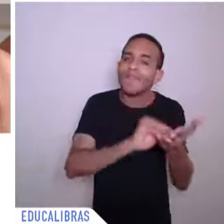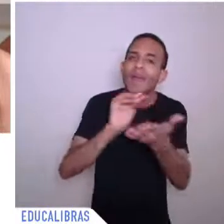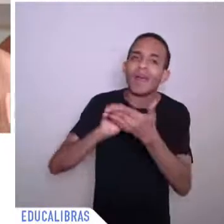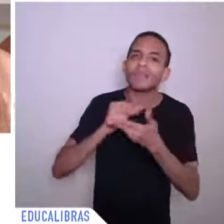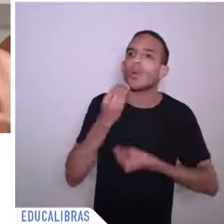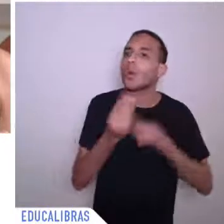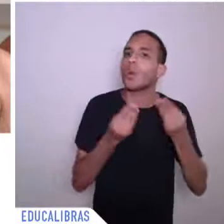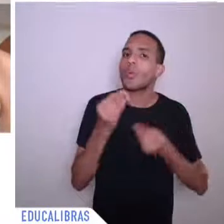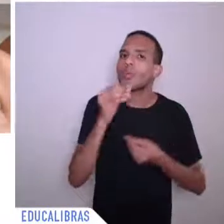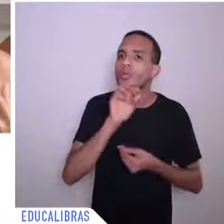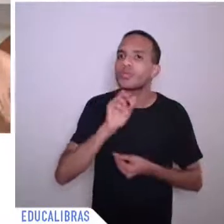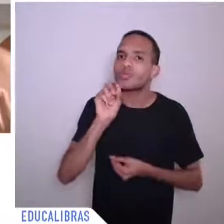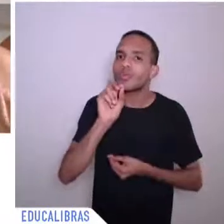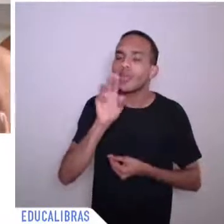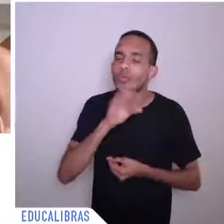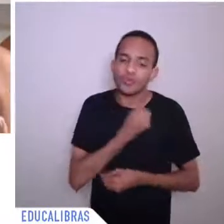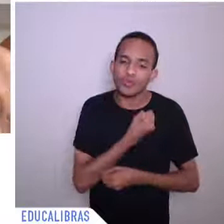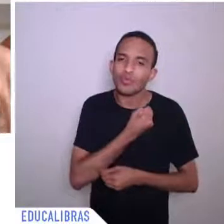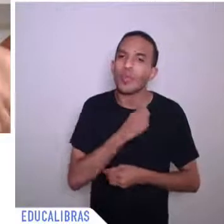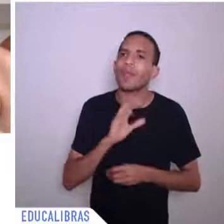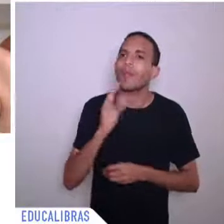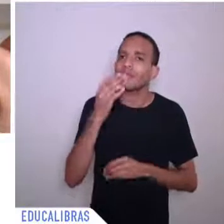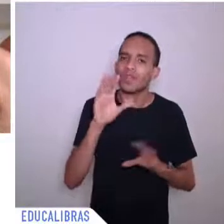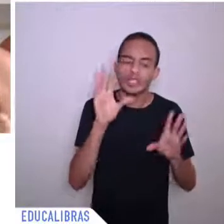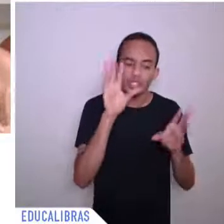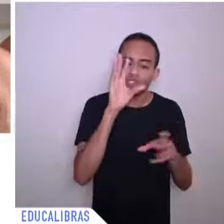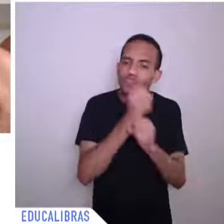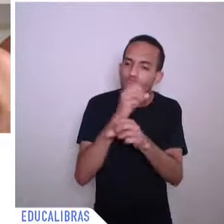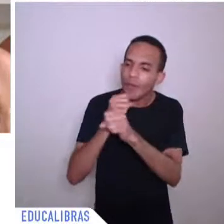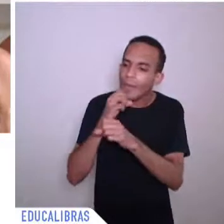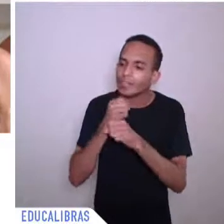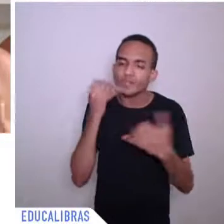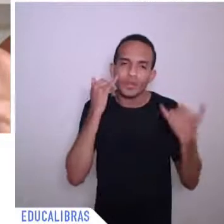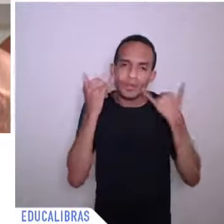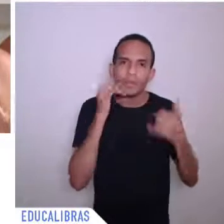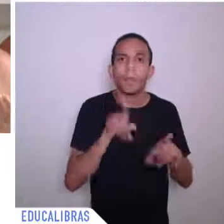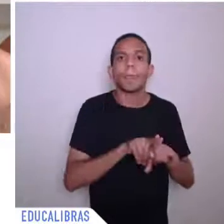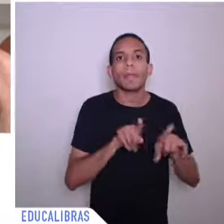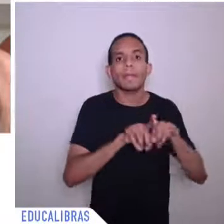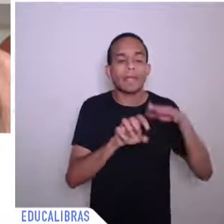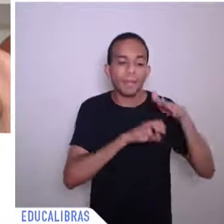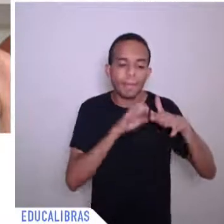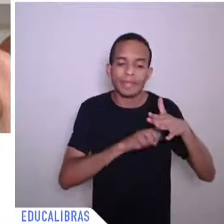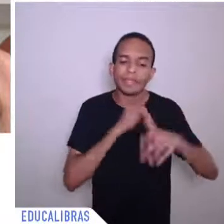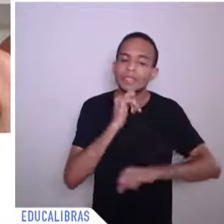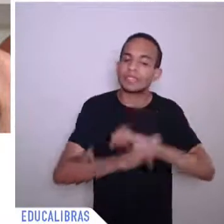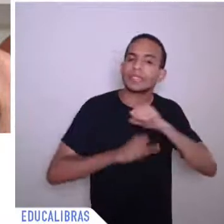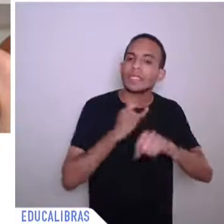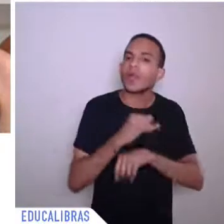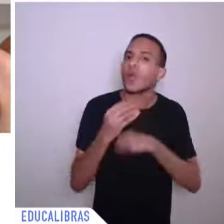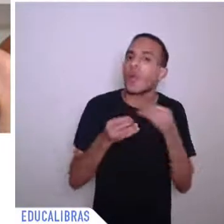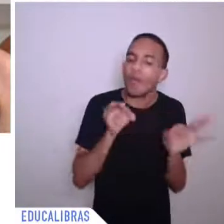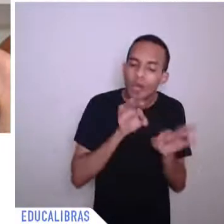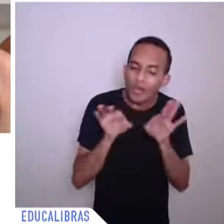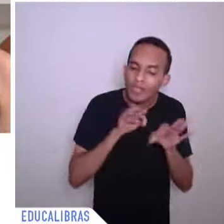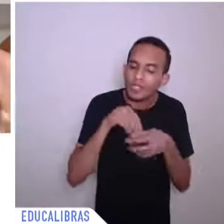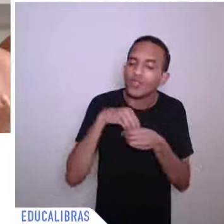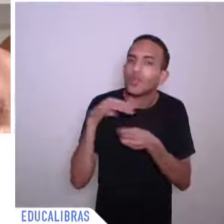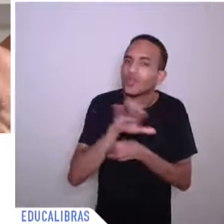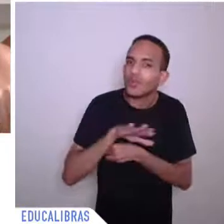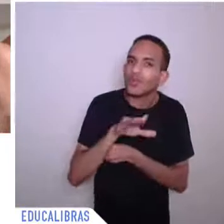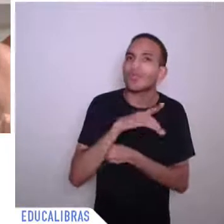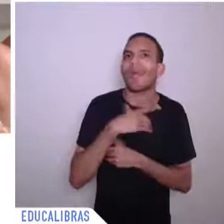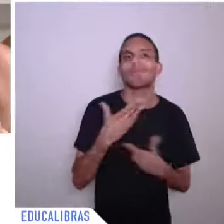any transparency on how uh, many of the institutions work. We don't know how the